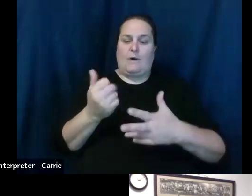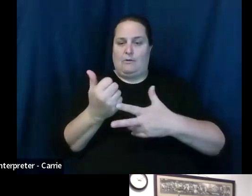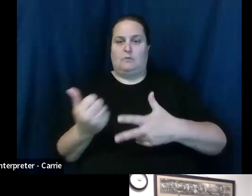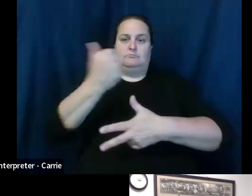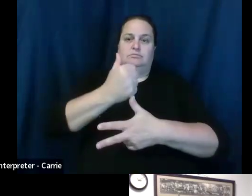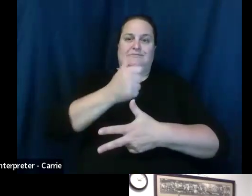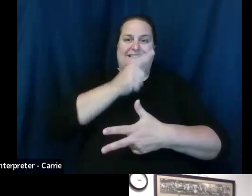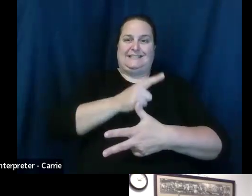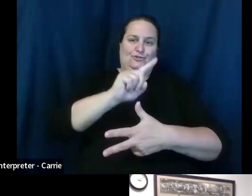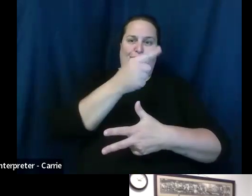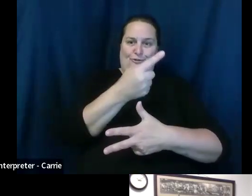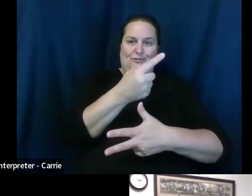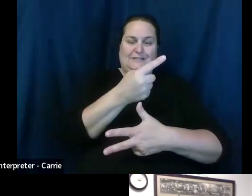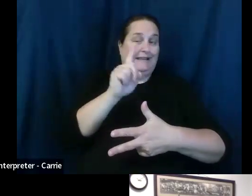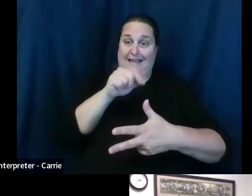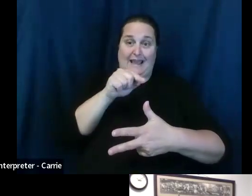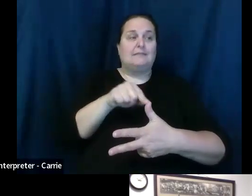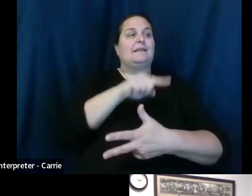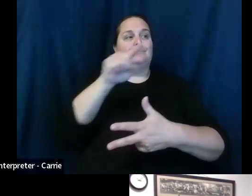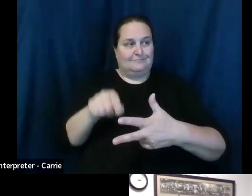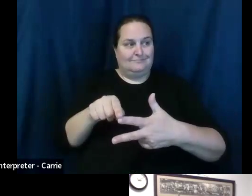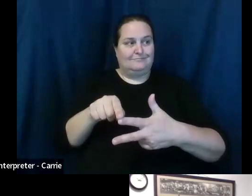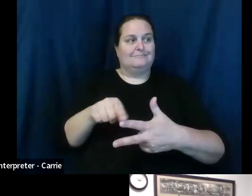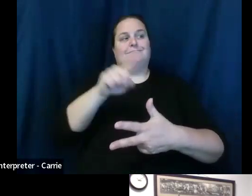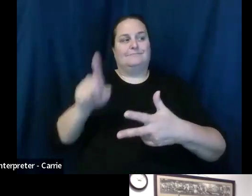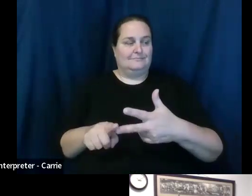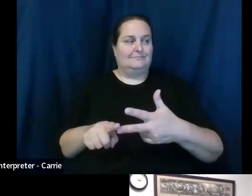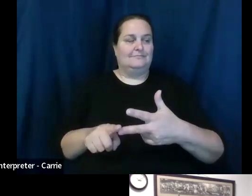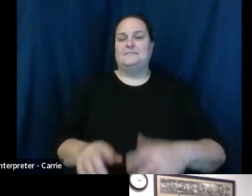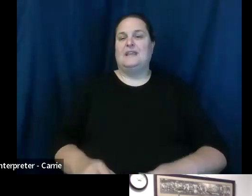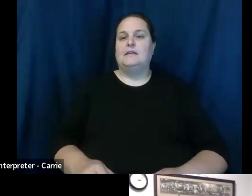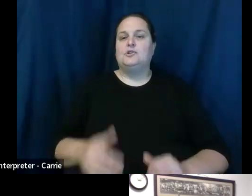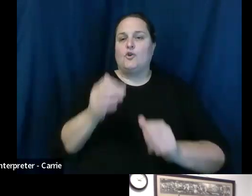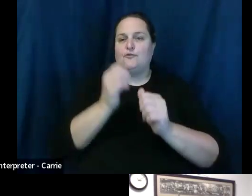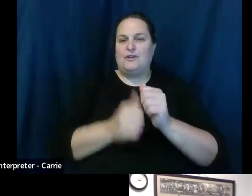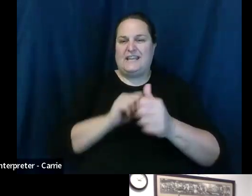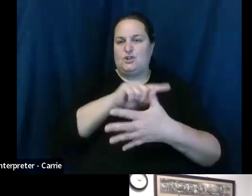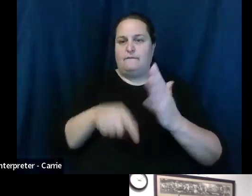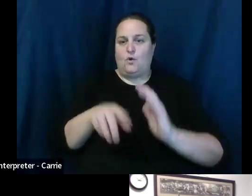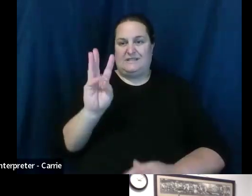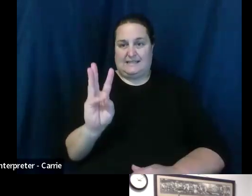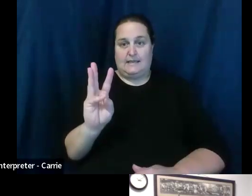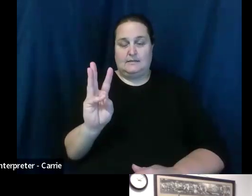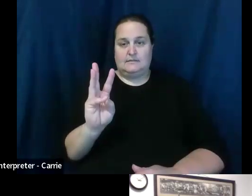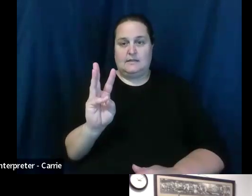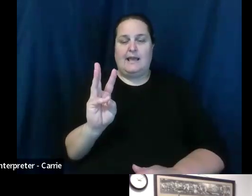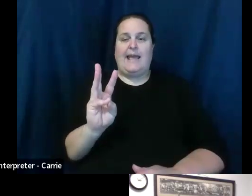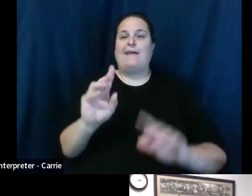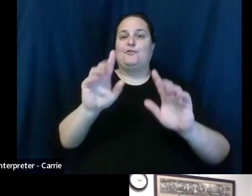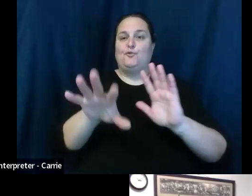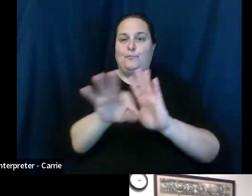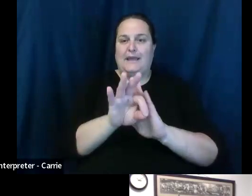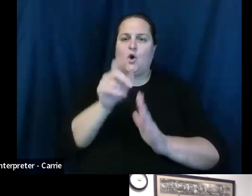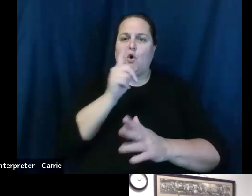then, so the names that you put in on the first page will pop up in these questions in the second page. If, for